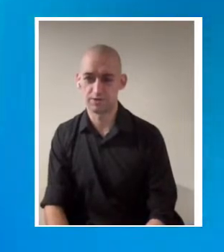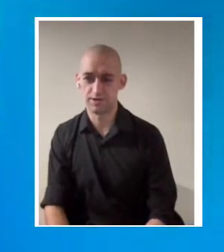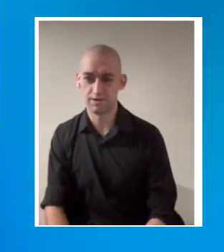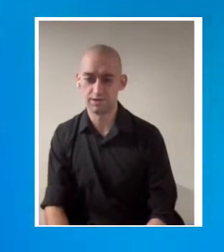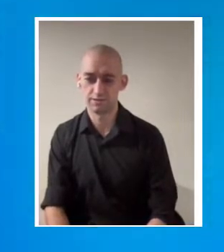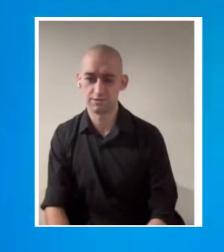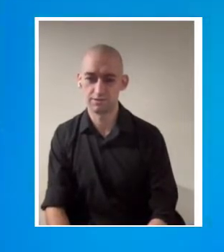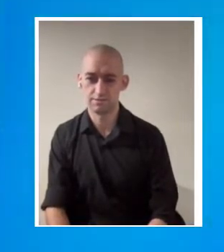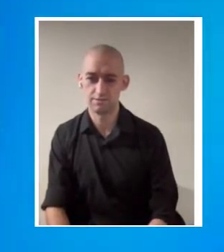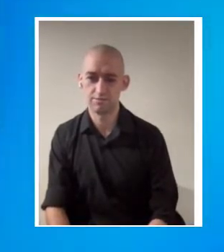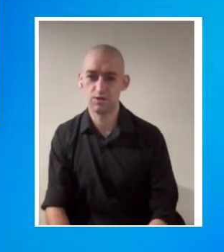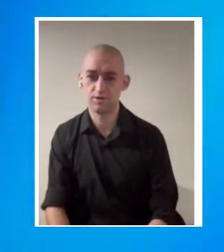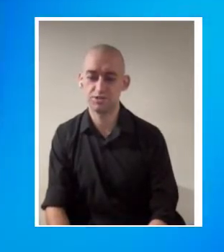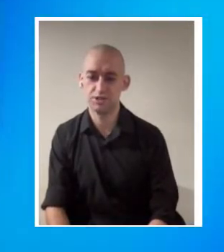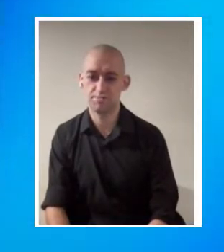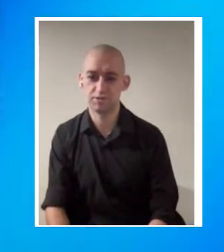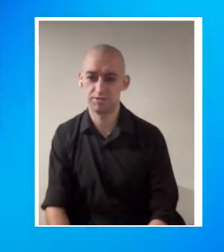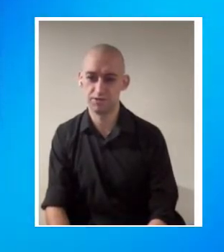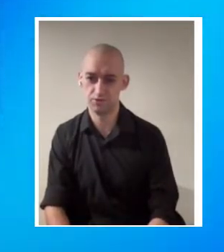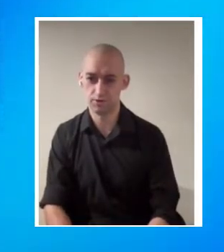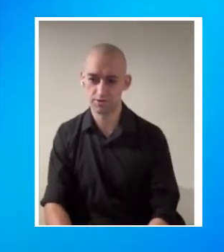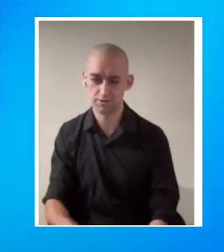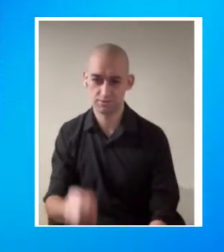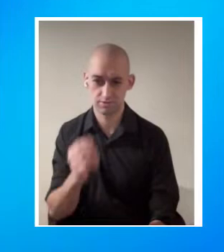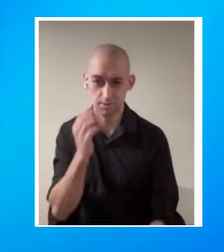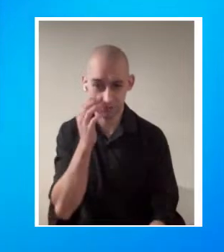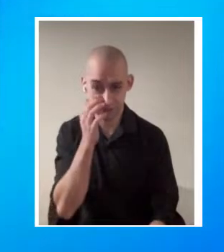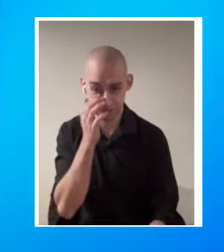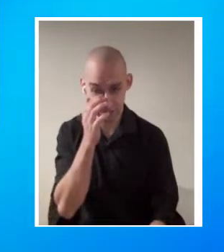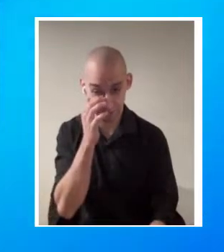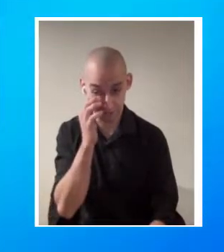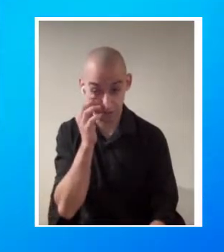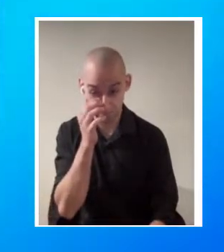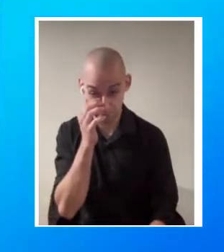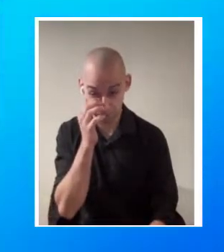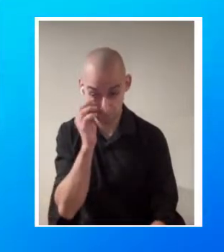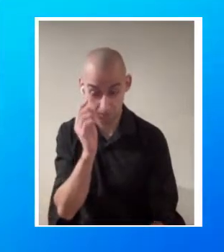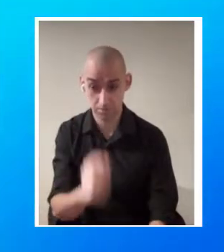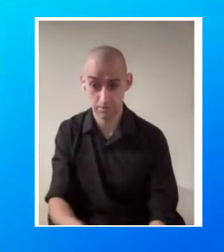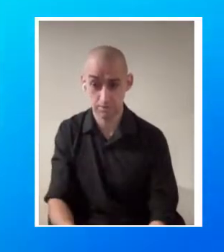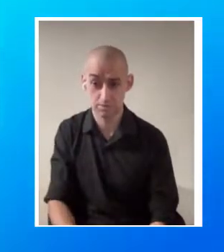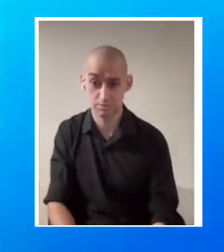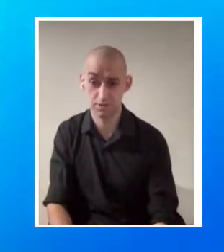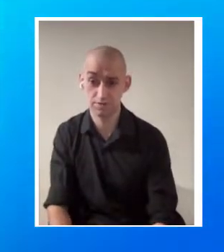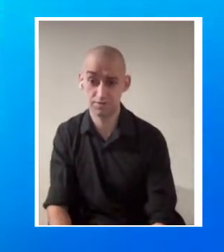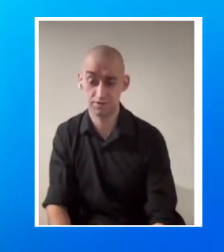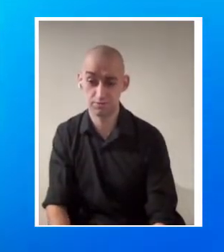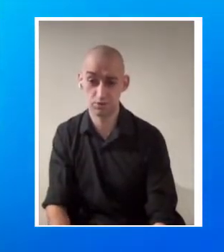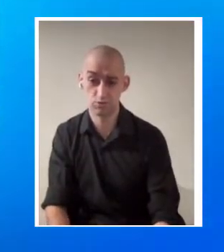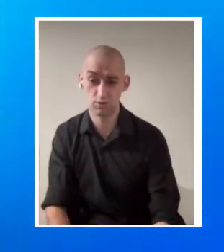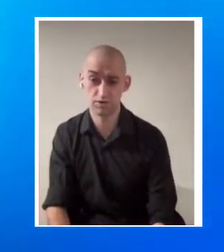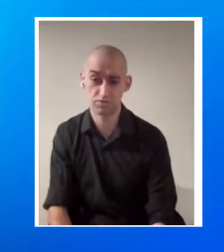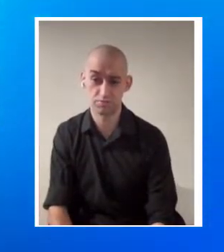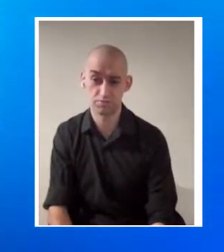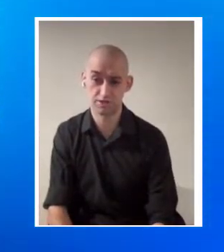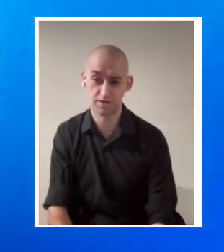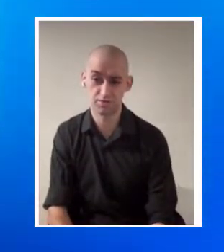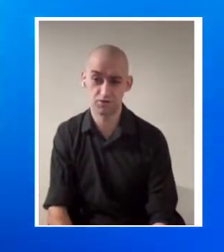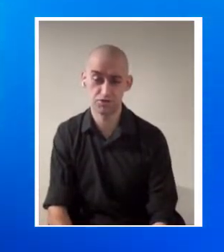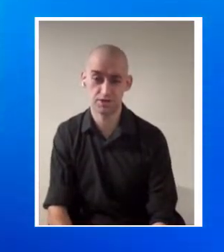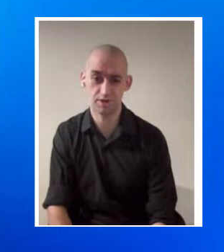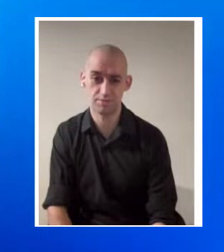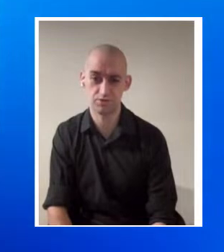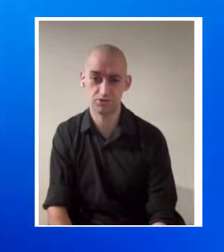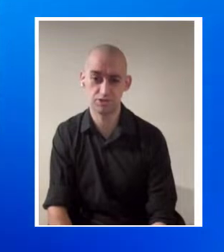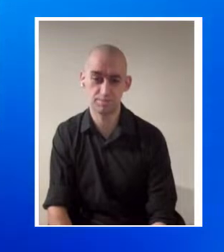what is one thing that you learned from our presentation? Then Diane will come on and she'll start reading